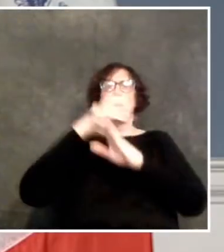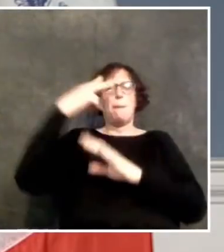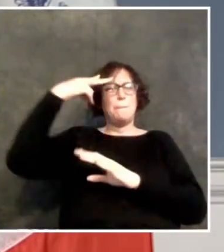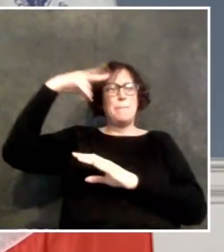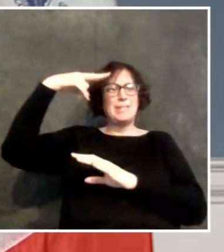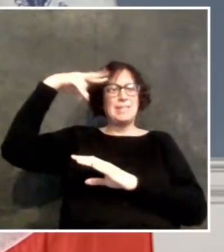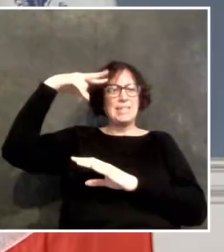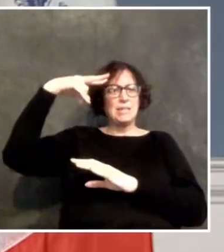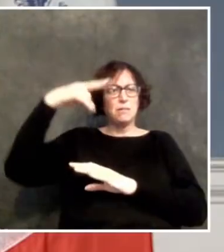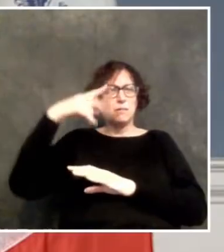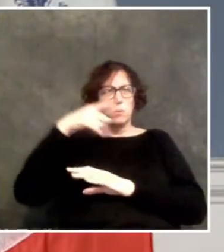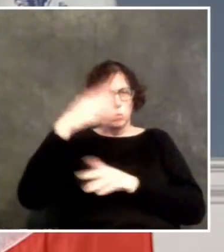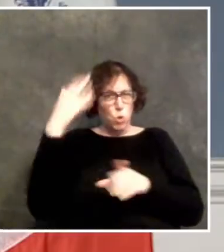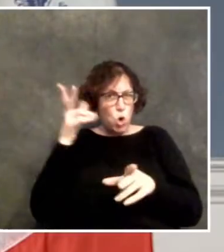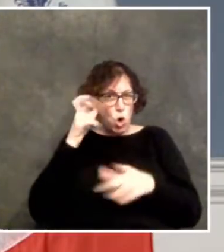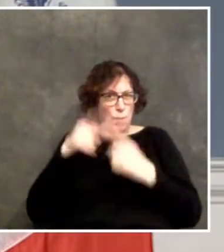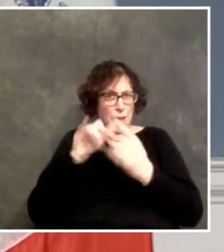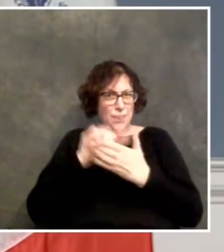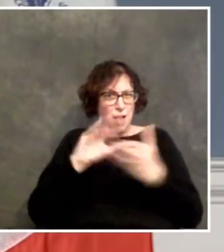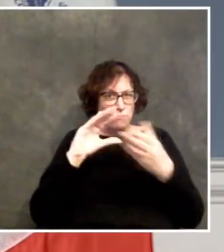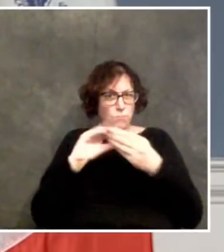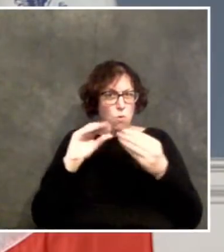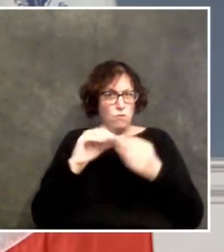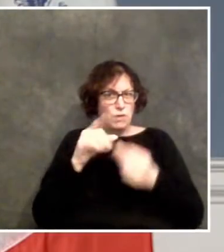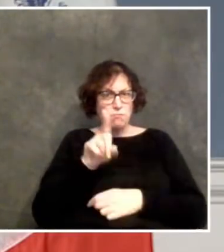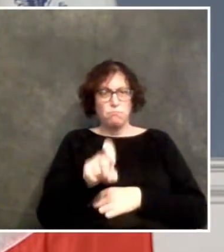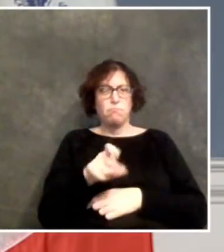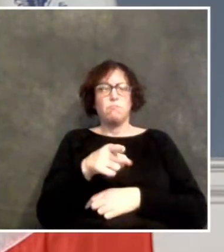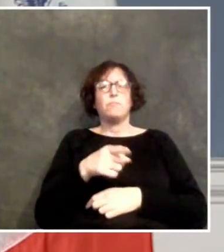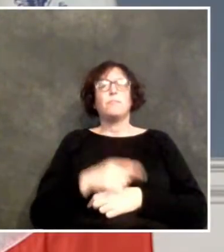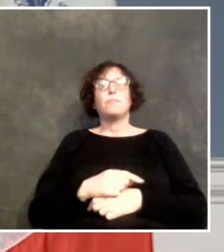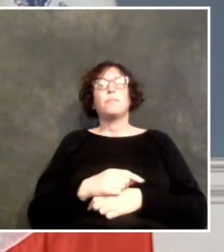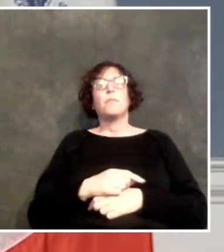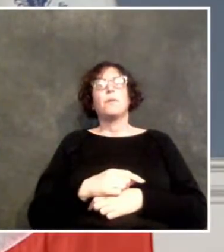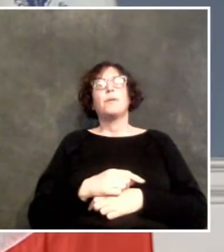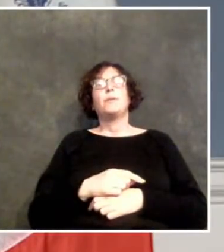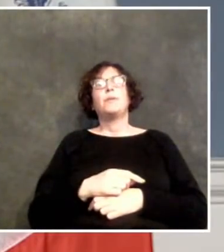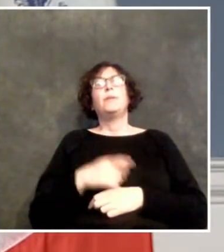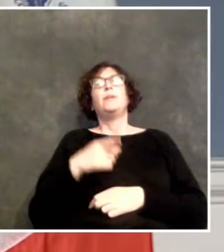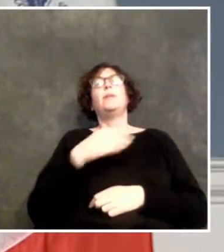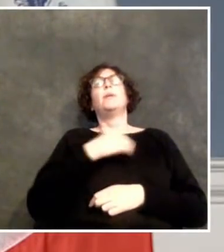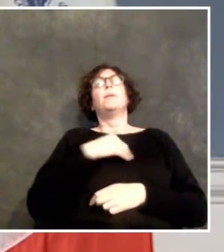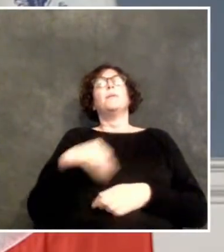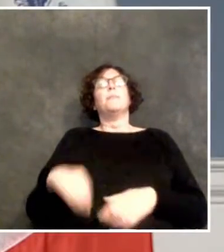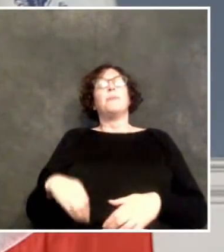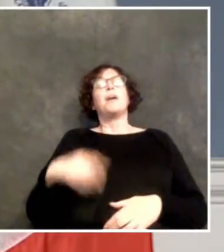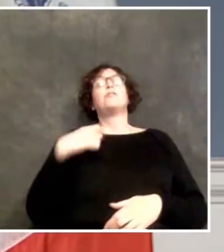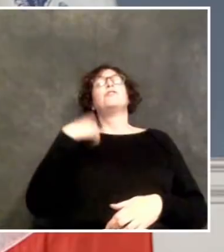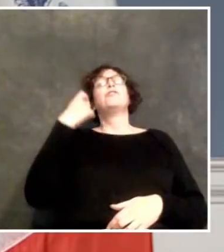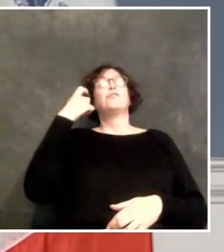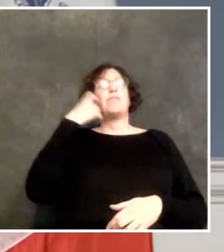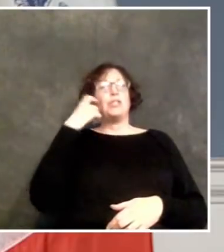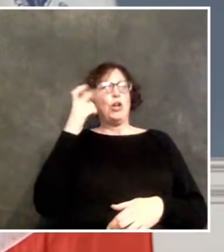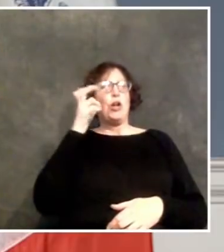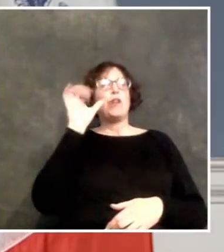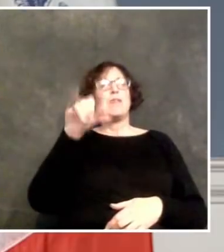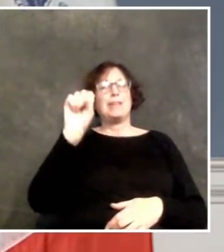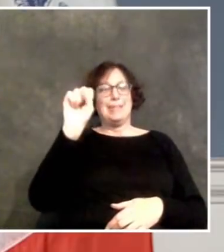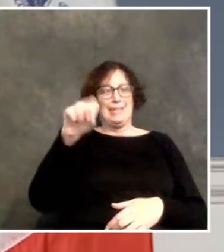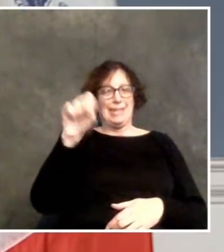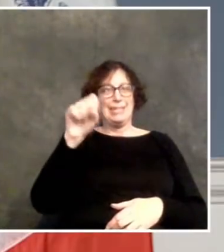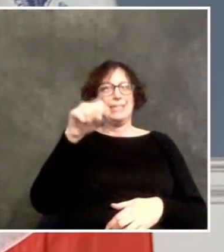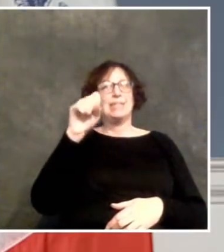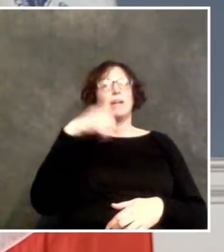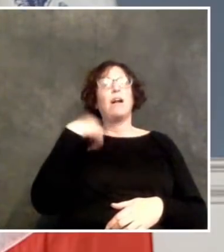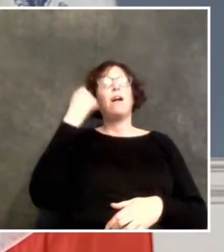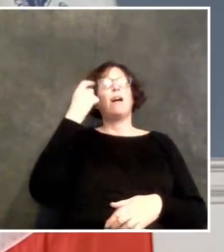I don't agree, obviously, with what the president has done with the border wall. I think it's a mistake. I think it's a waste of money. But I also